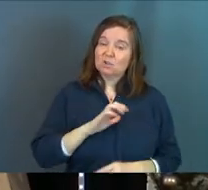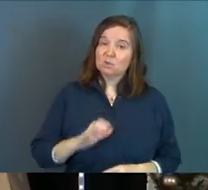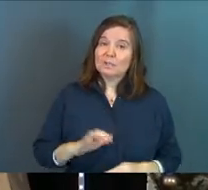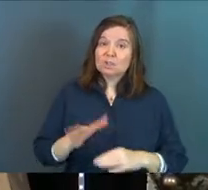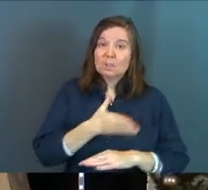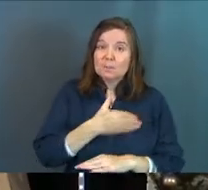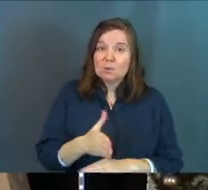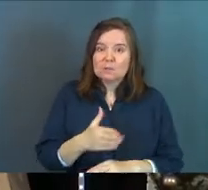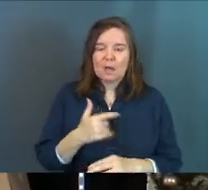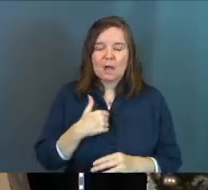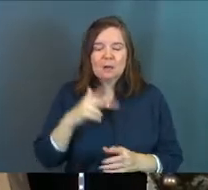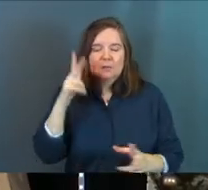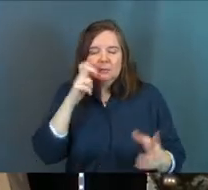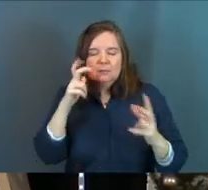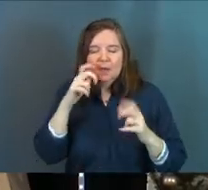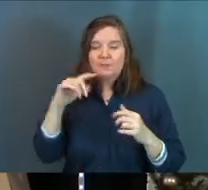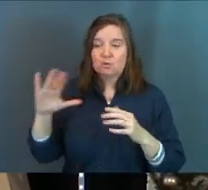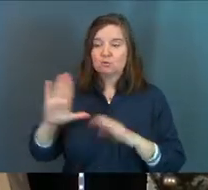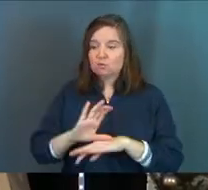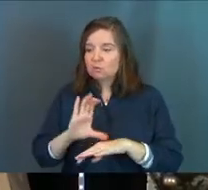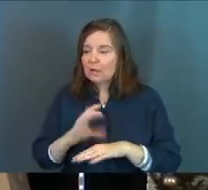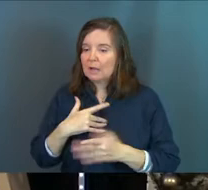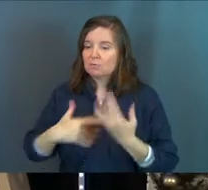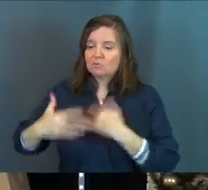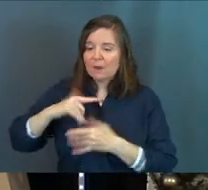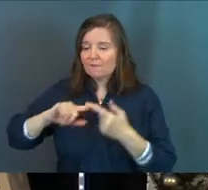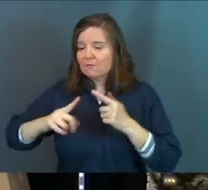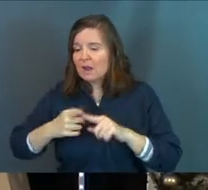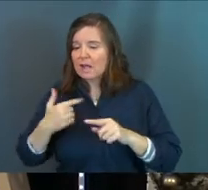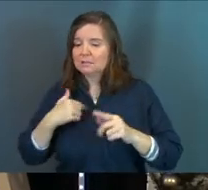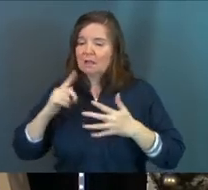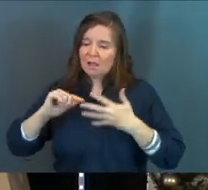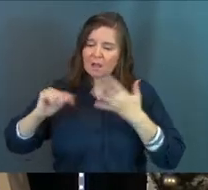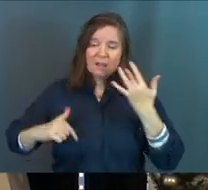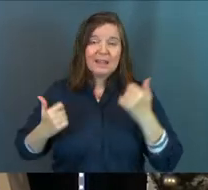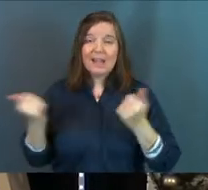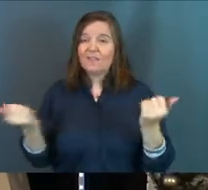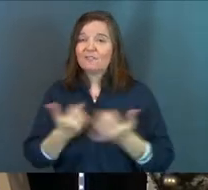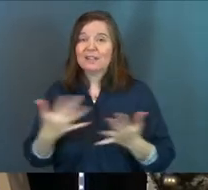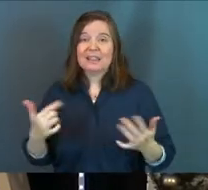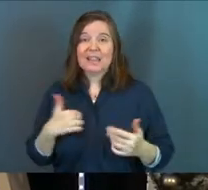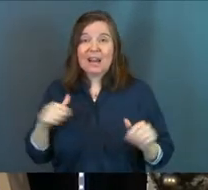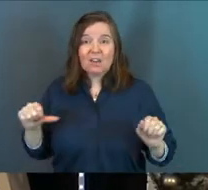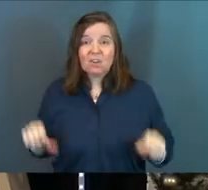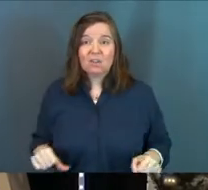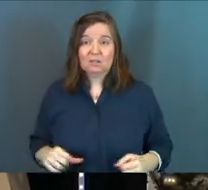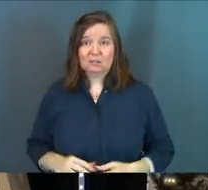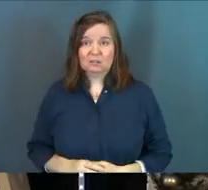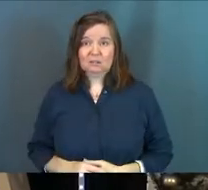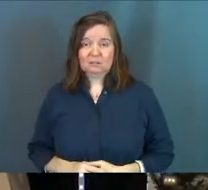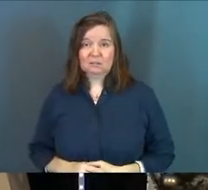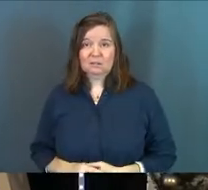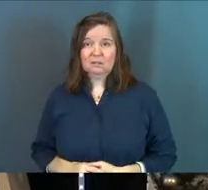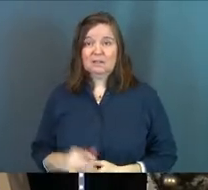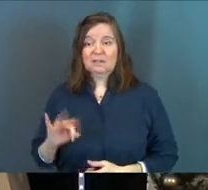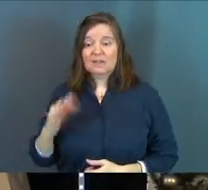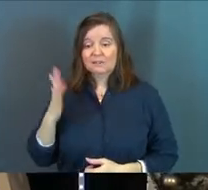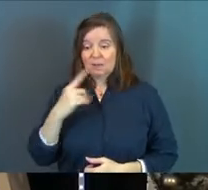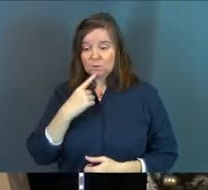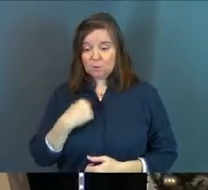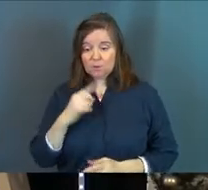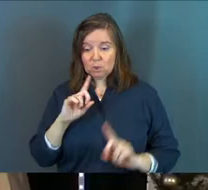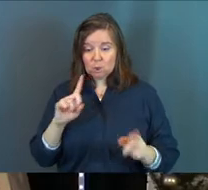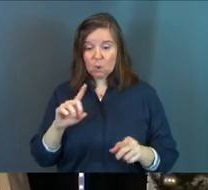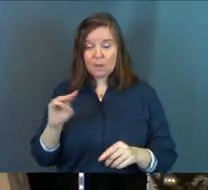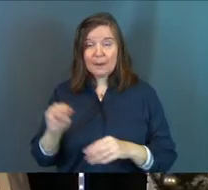Christian music. I got to go to church. I got to be around friends. I've got to, just everything that I could. If God would have told me to